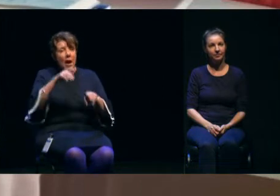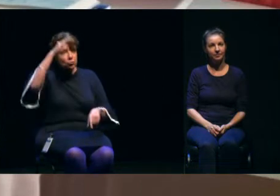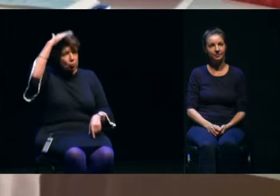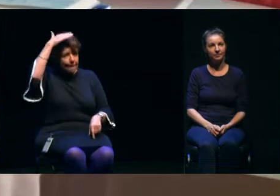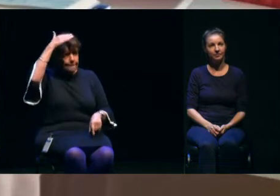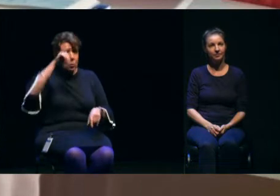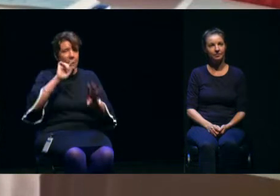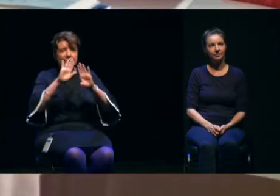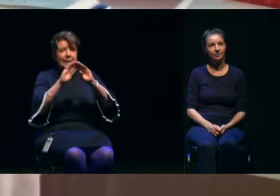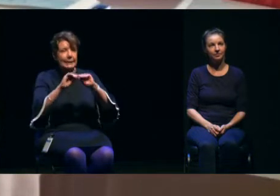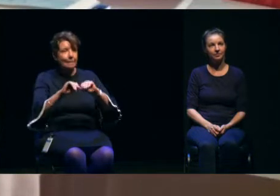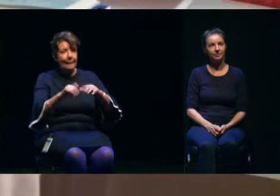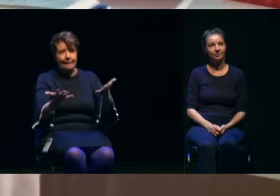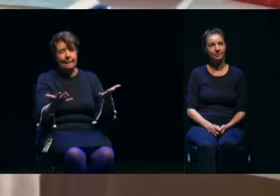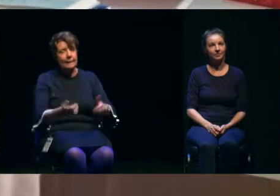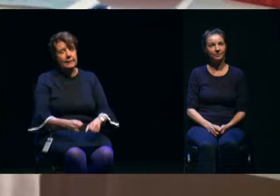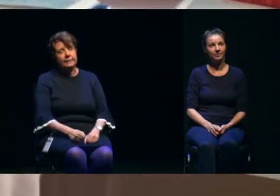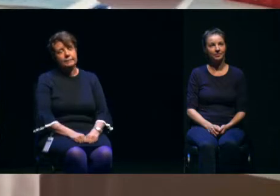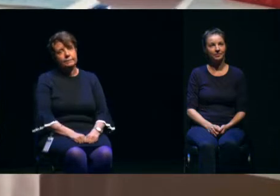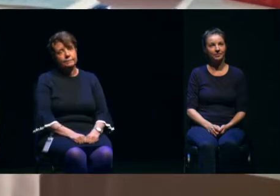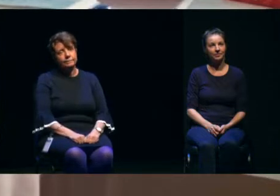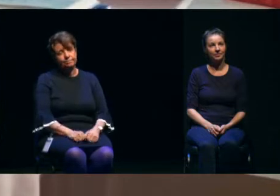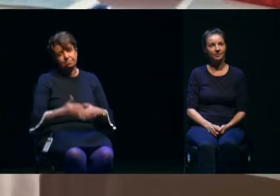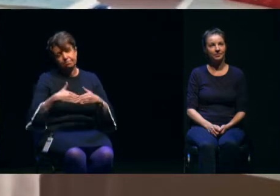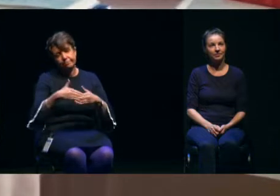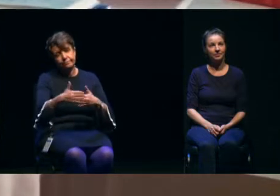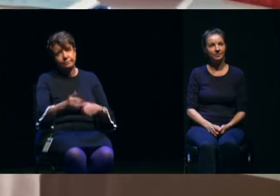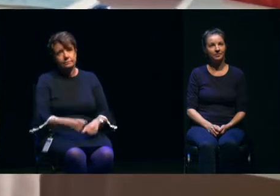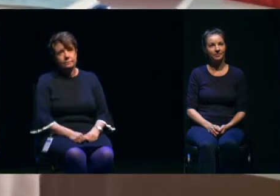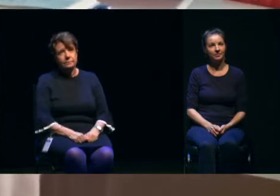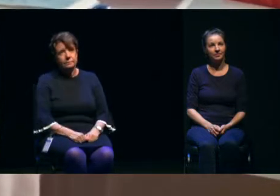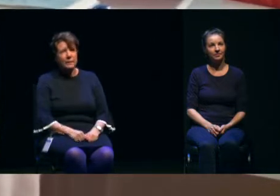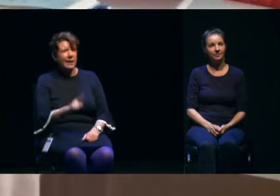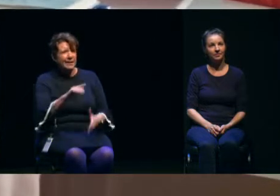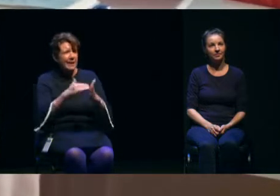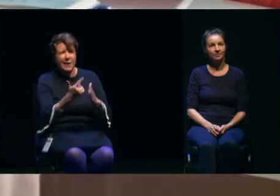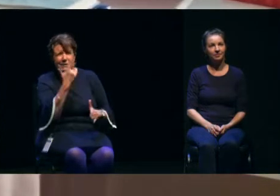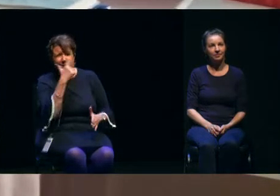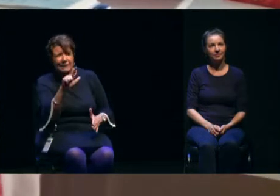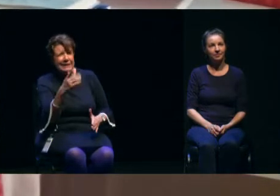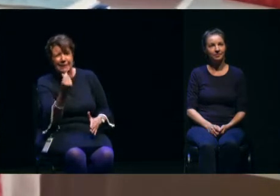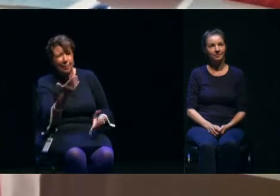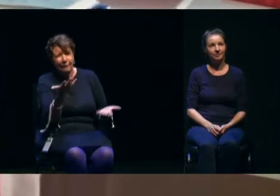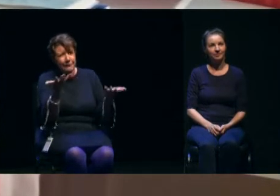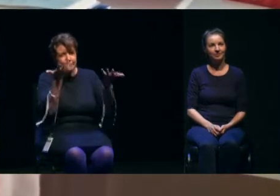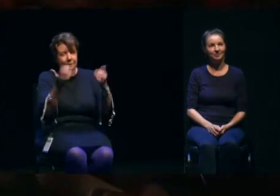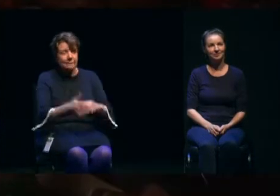disappear. Will disappear sooner or later. Thank God he's 70-something.